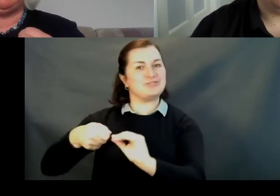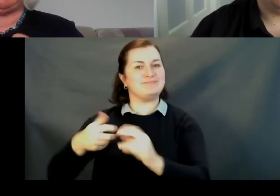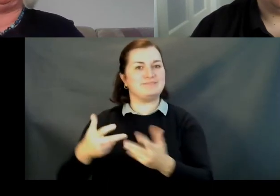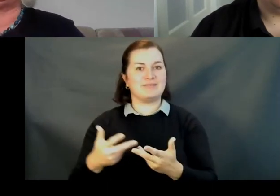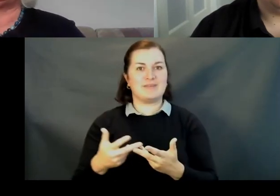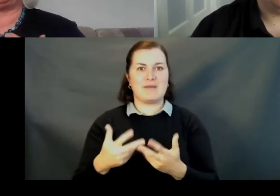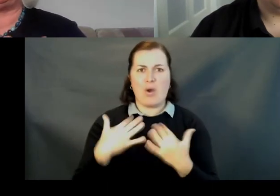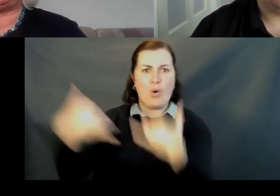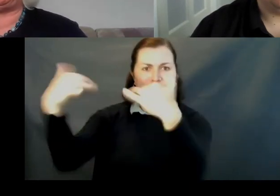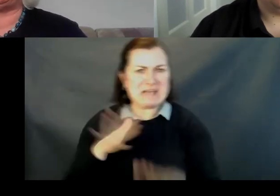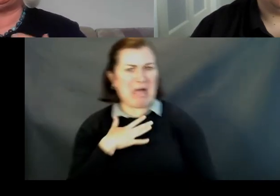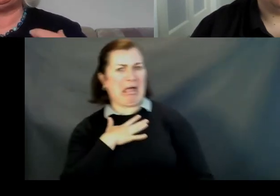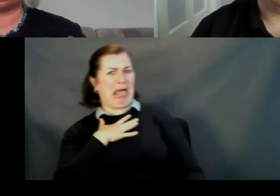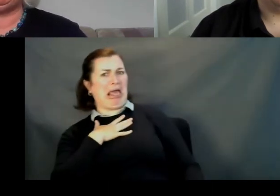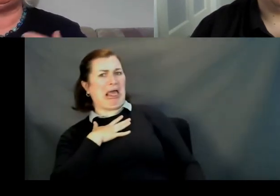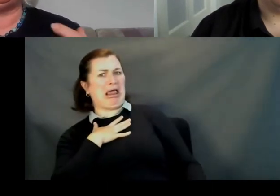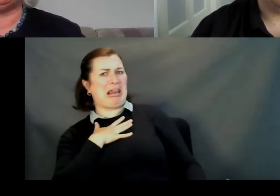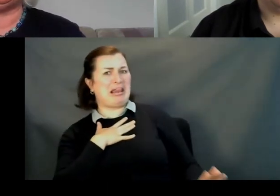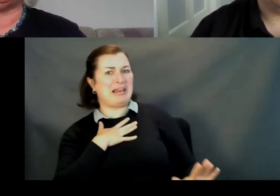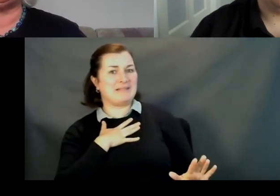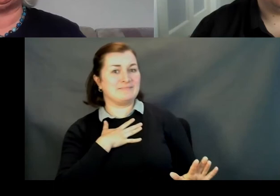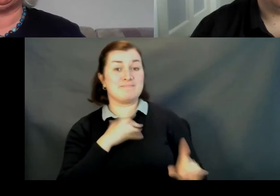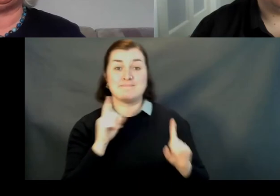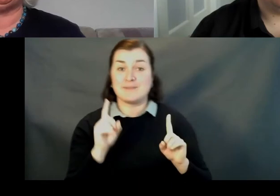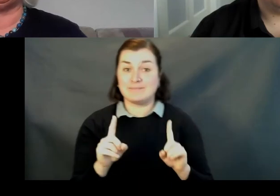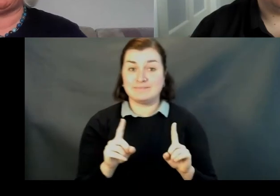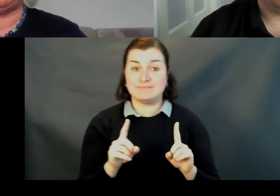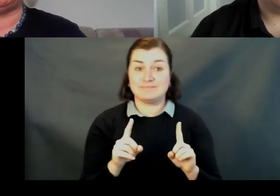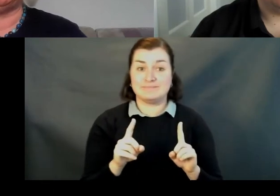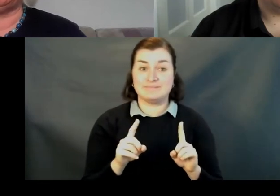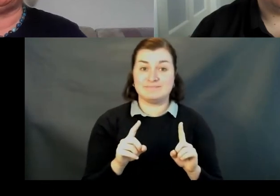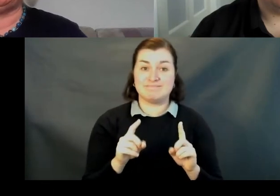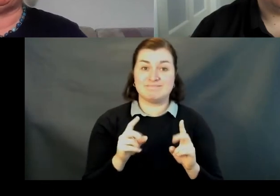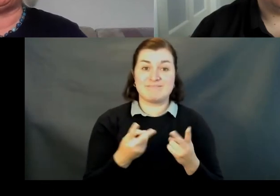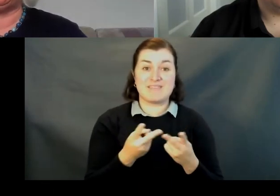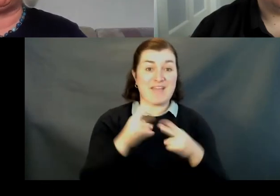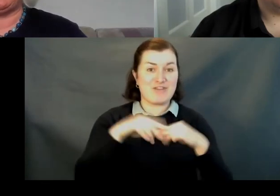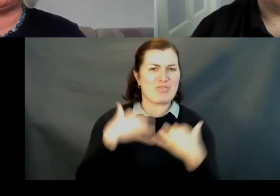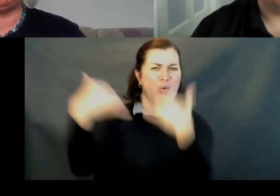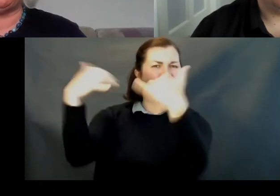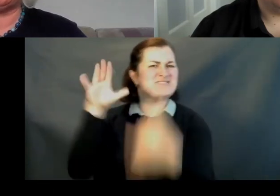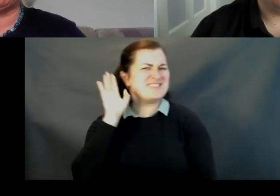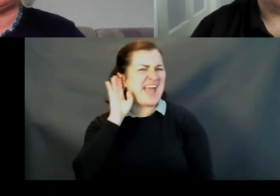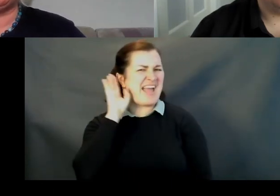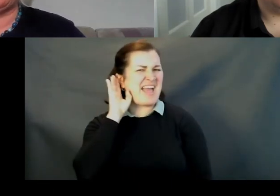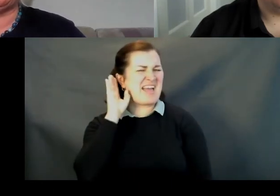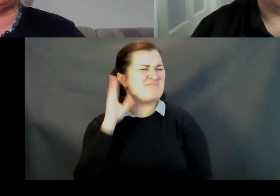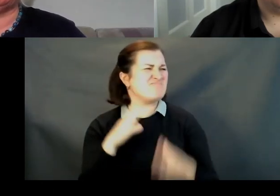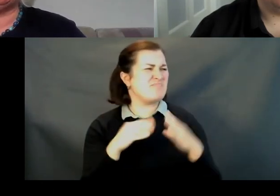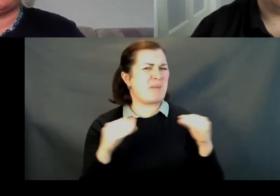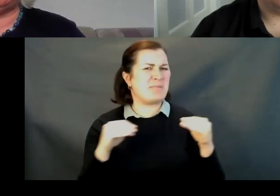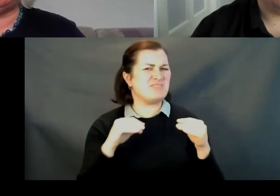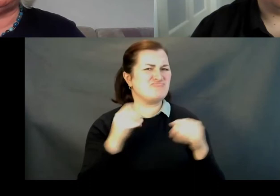and a bleh, that kind of sound. If you are in the audience and you're hearing bubble wrap and everybody's reacting in a very strange